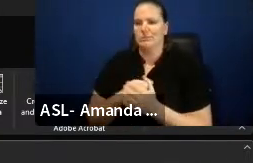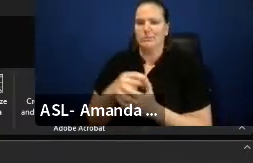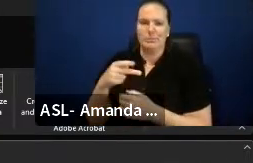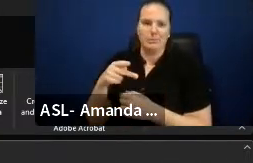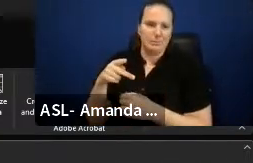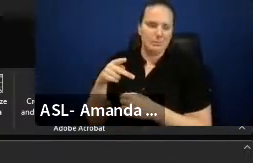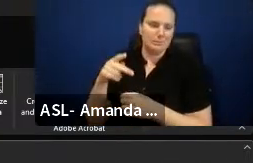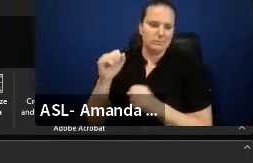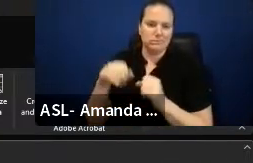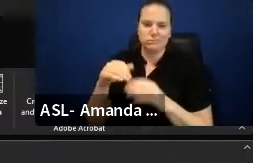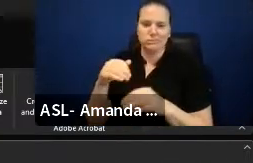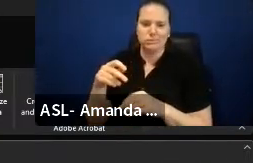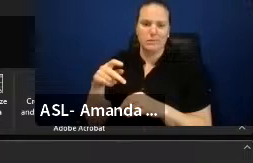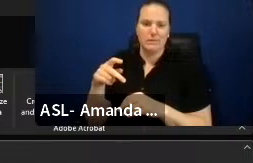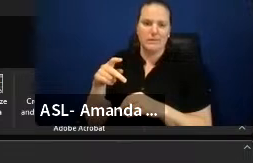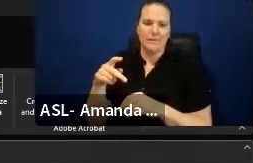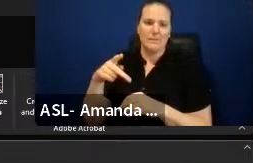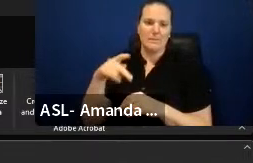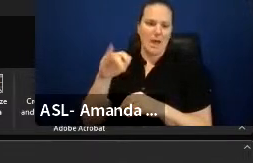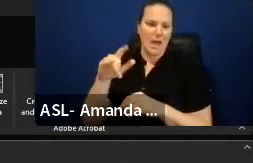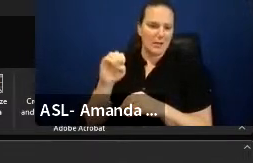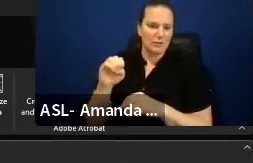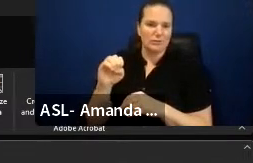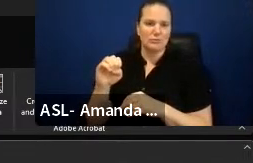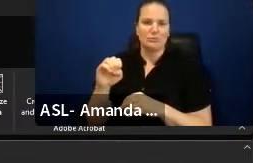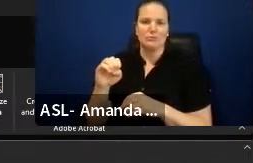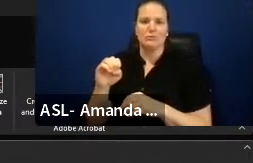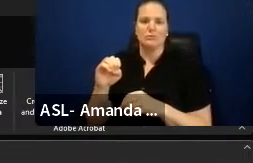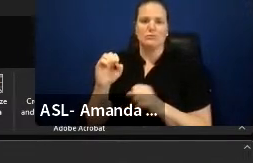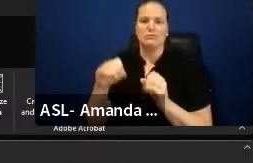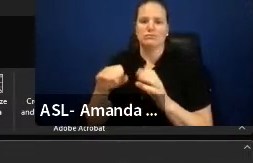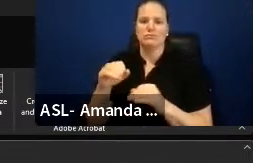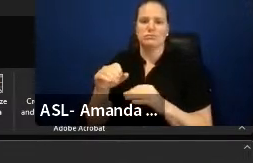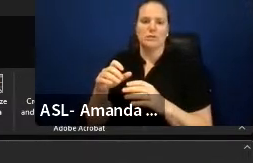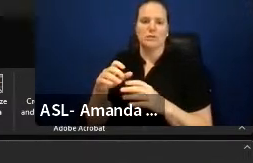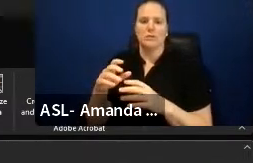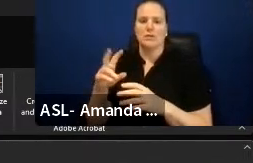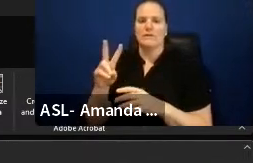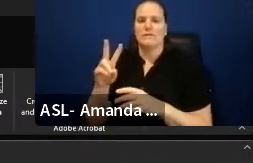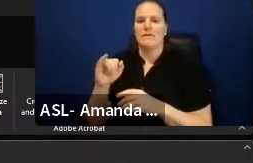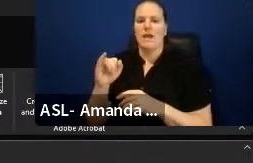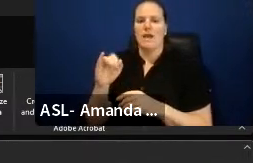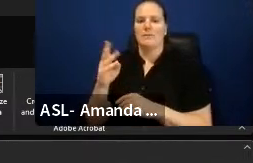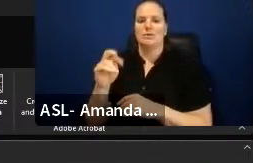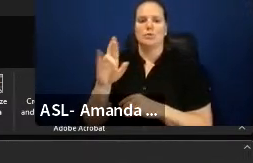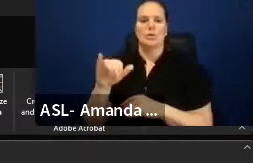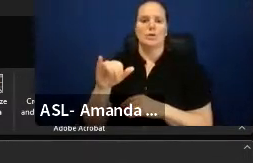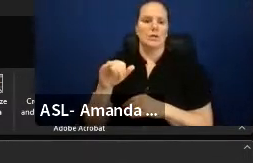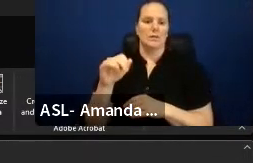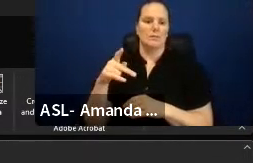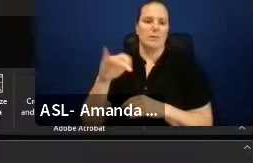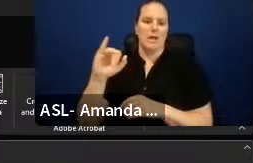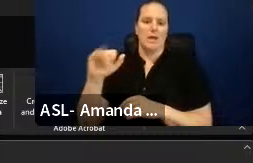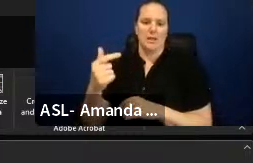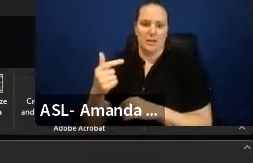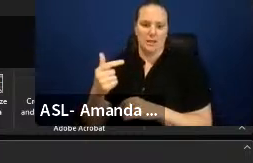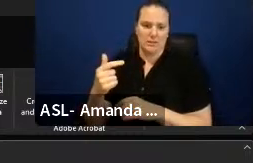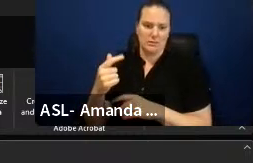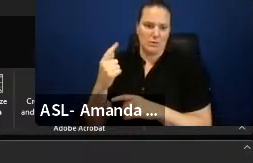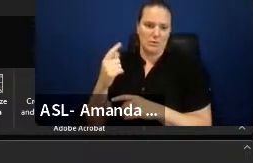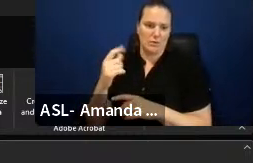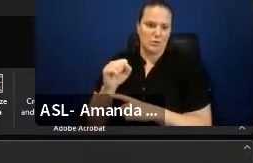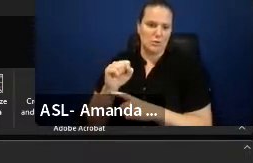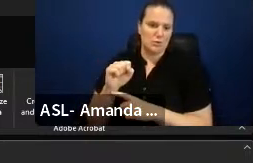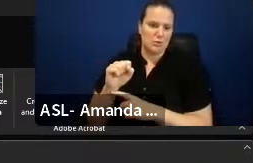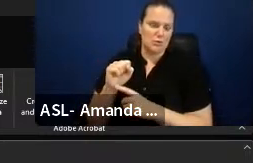or densifying soils or asphalt pavements, that is when these